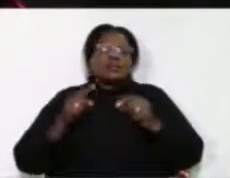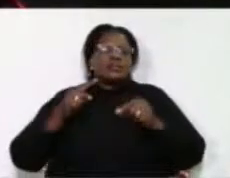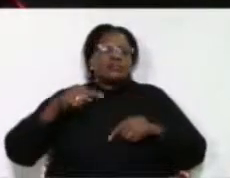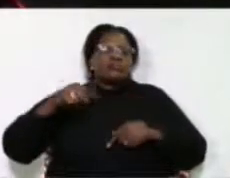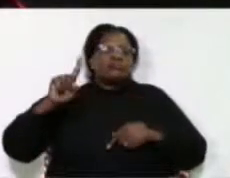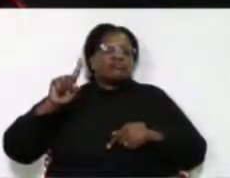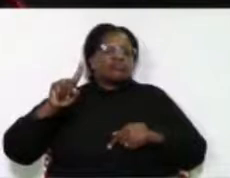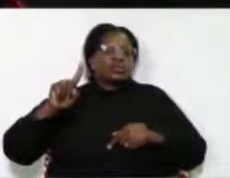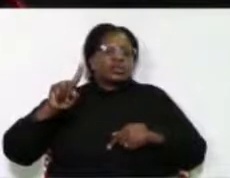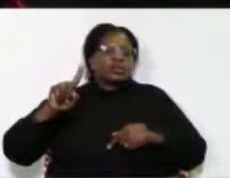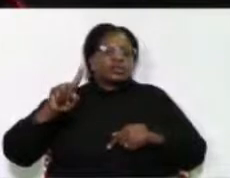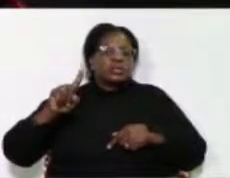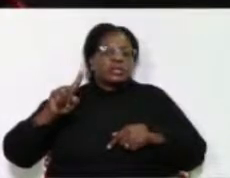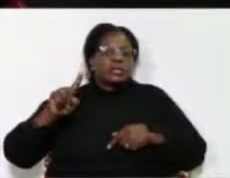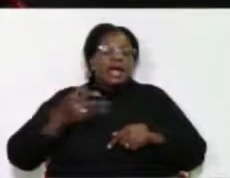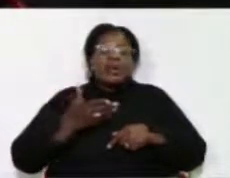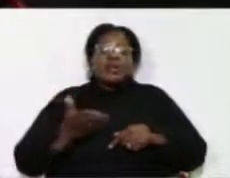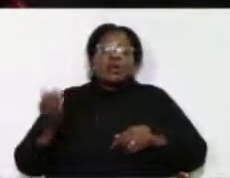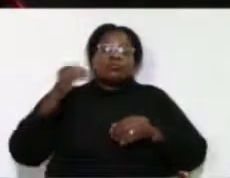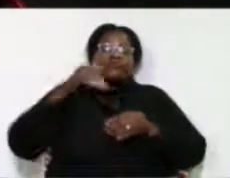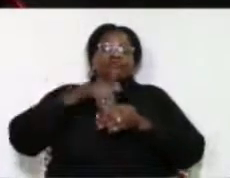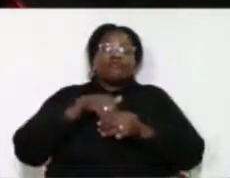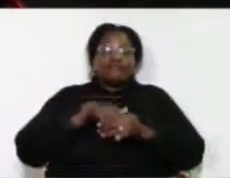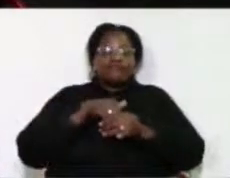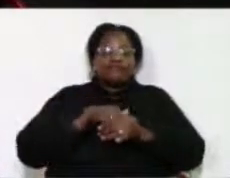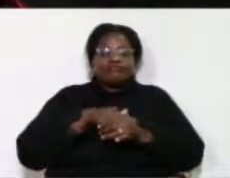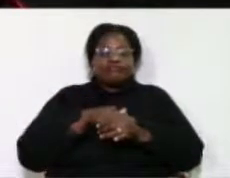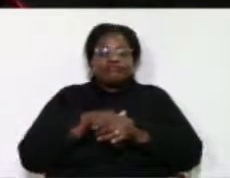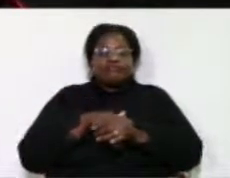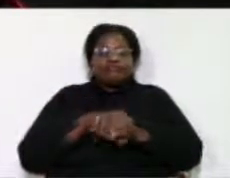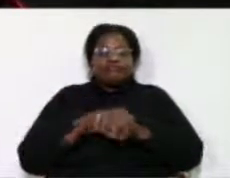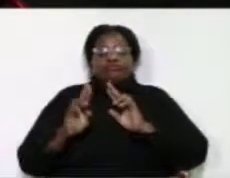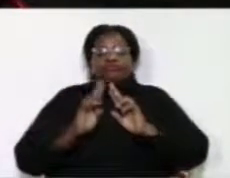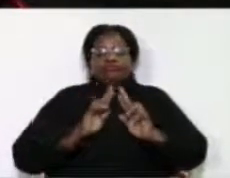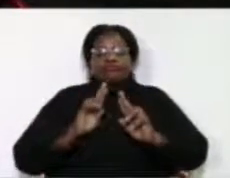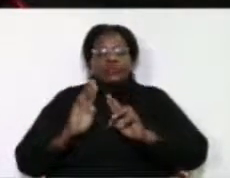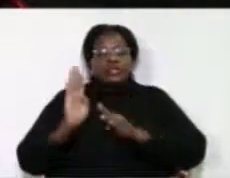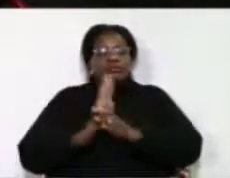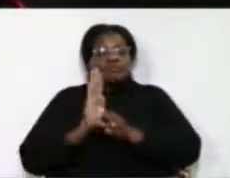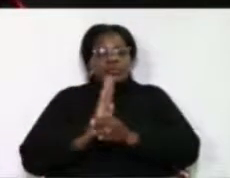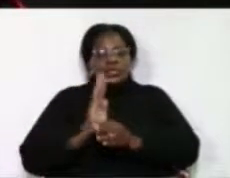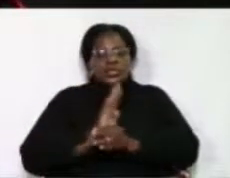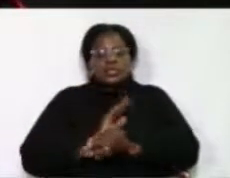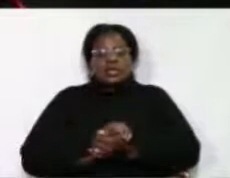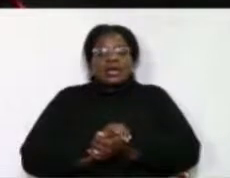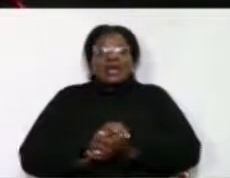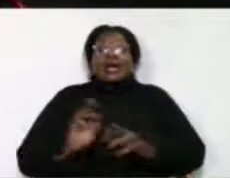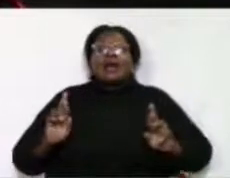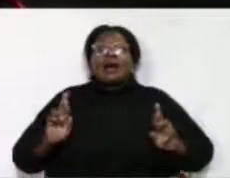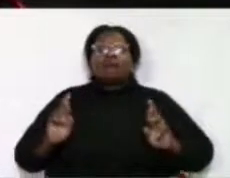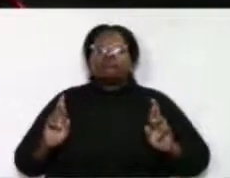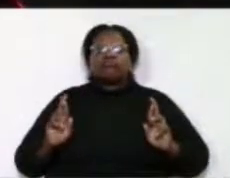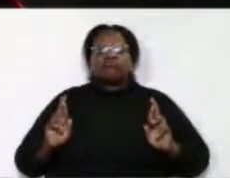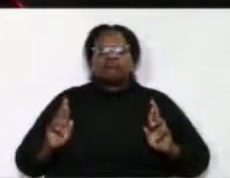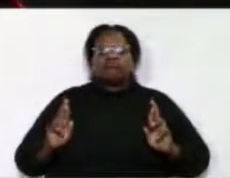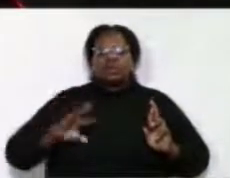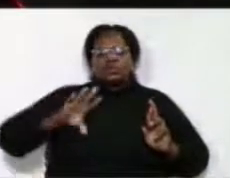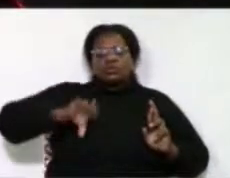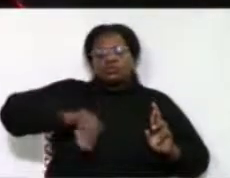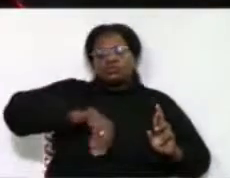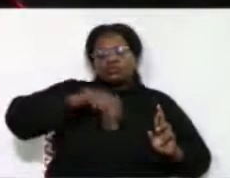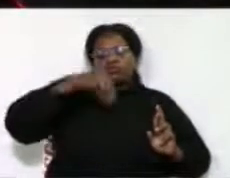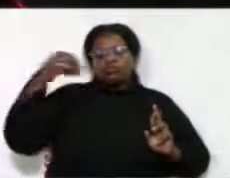all play a part in business. Because I hope we can quickly go to like our demonstrations